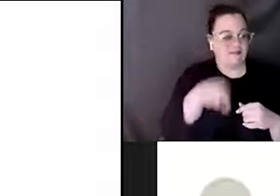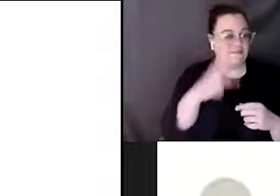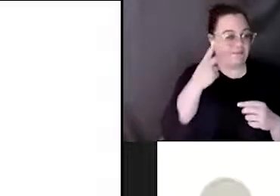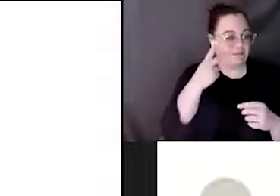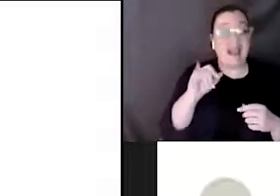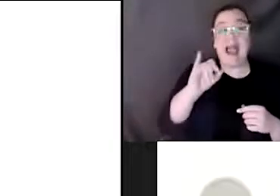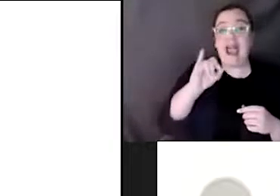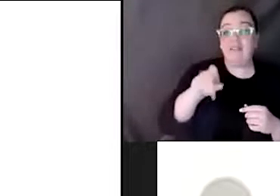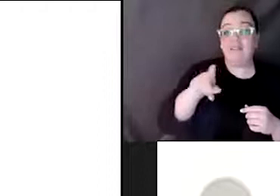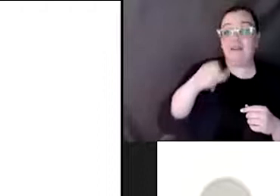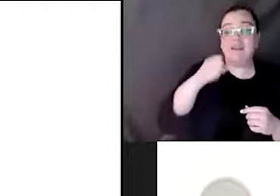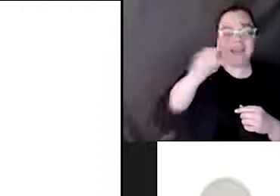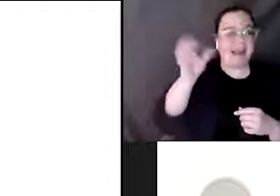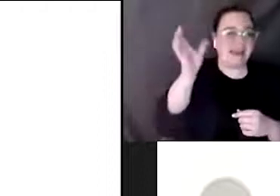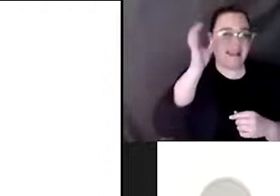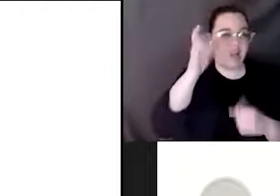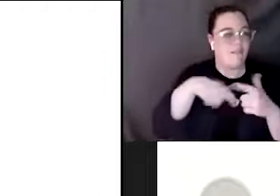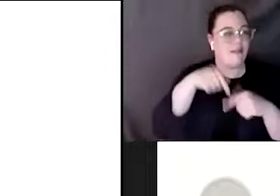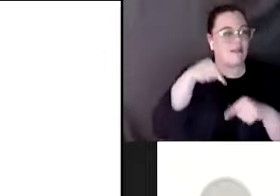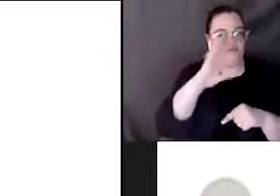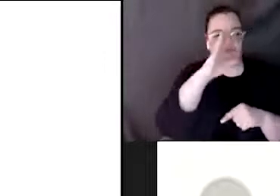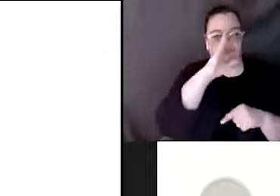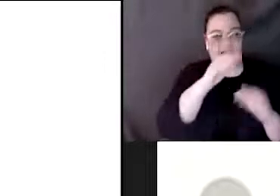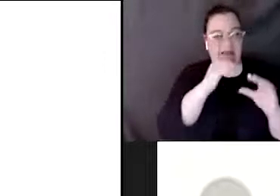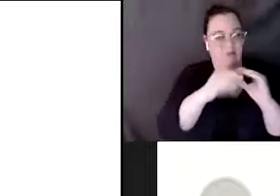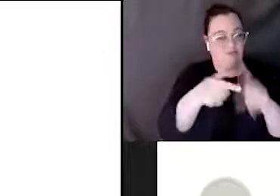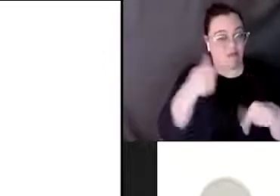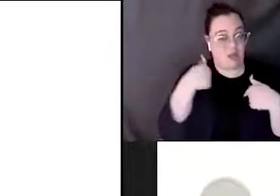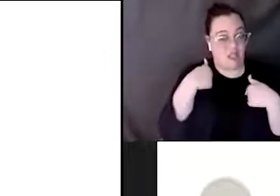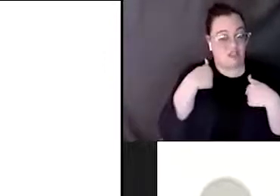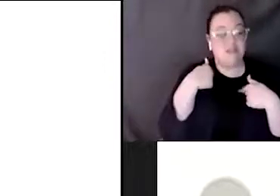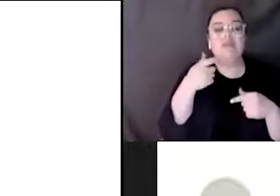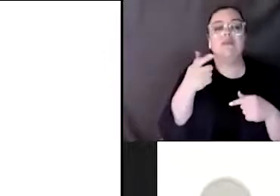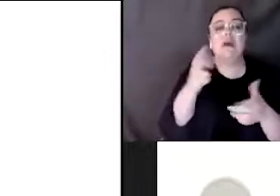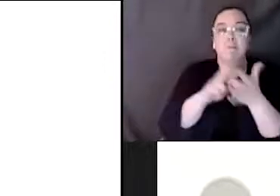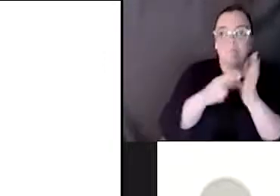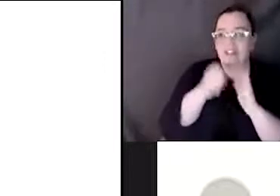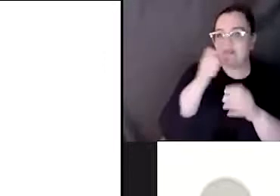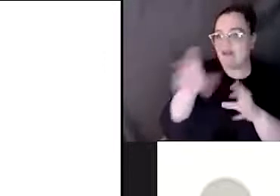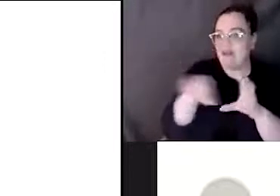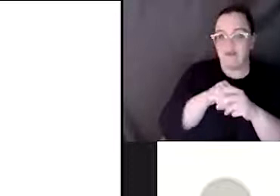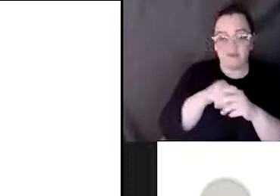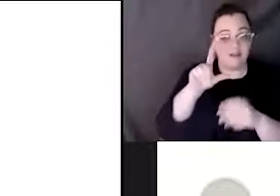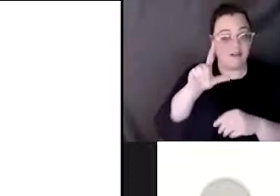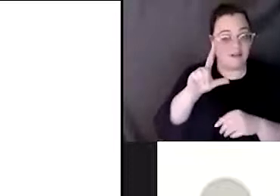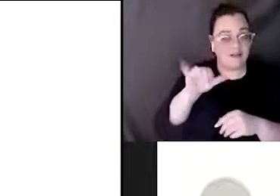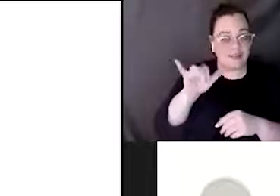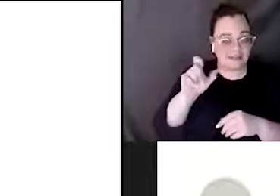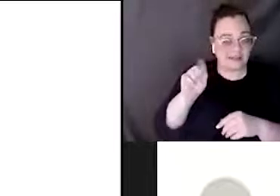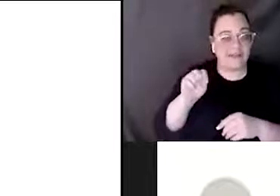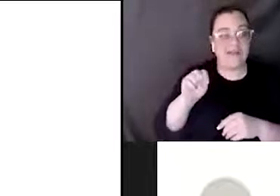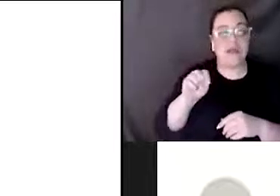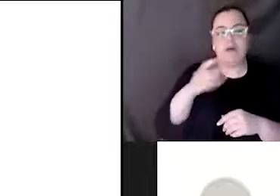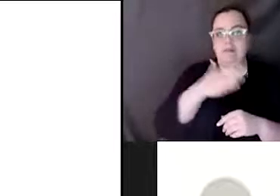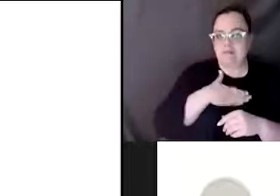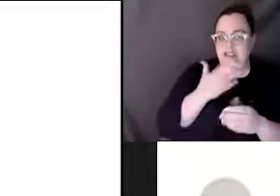not hear about this by a direct email from us, it means you're not on our list. You're not an ECA member. We encourage you to join